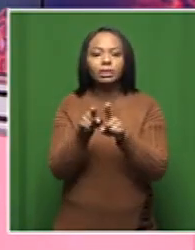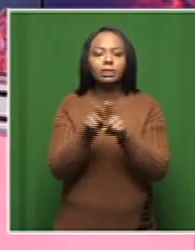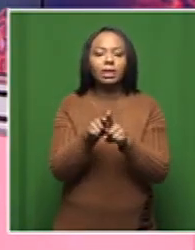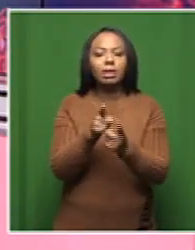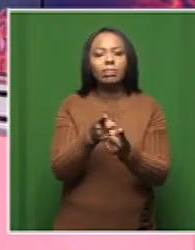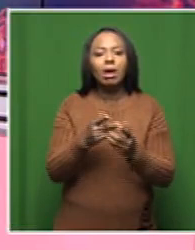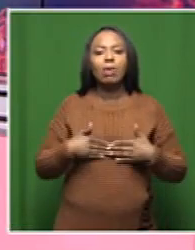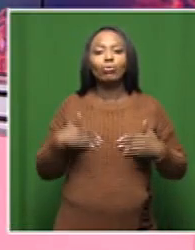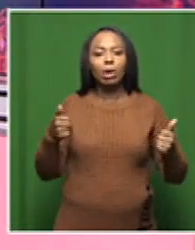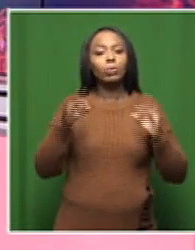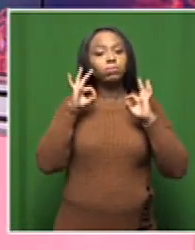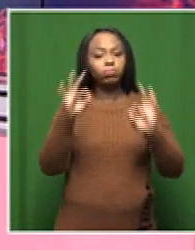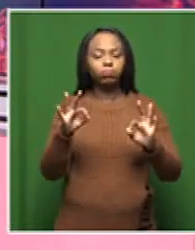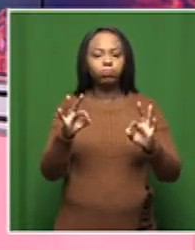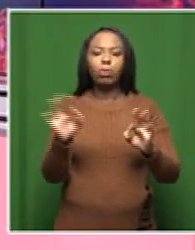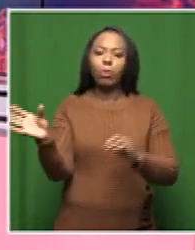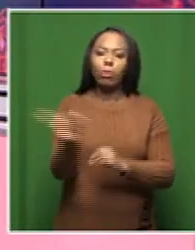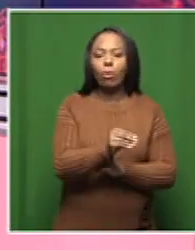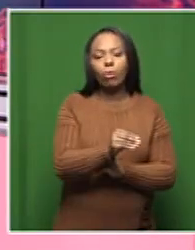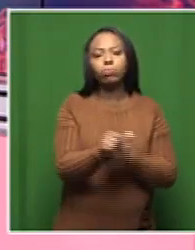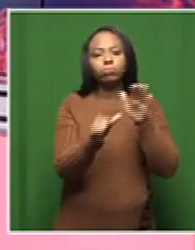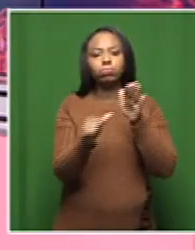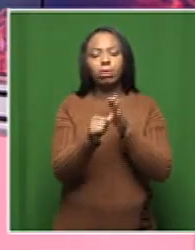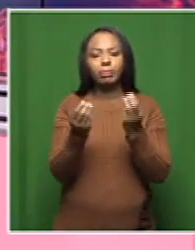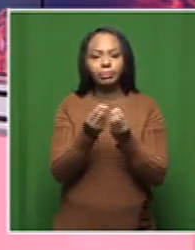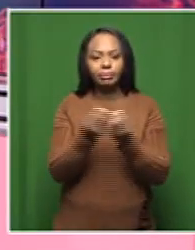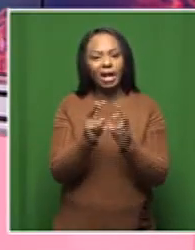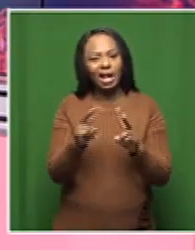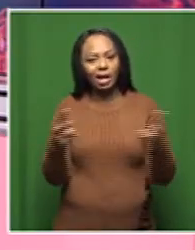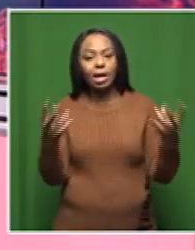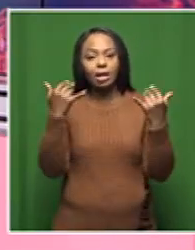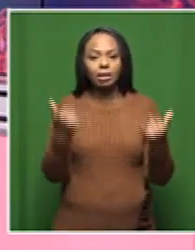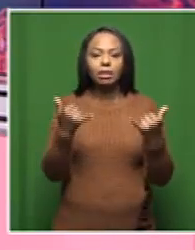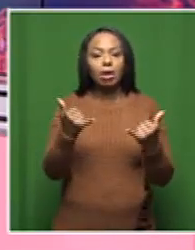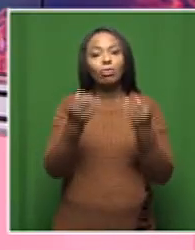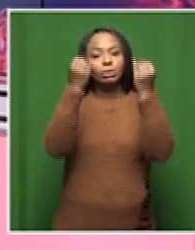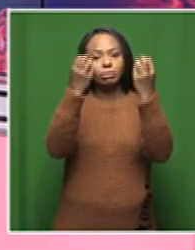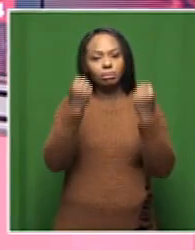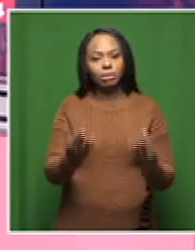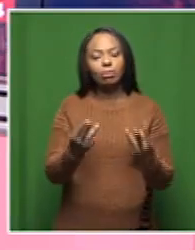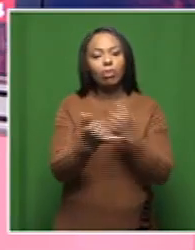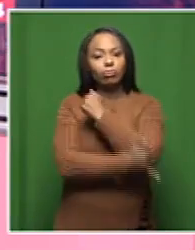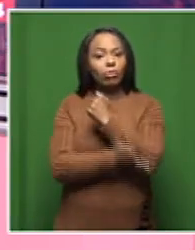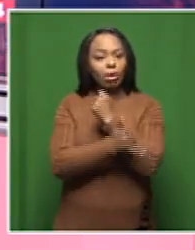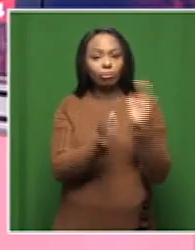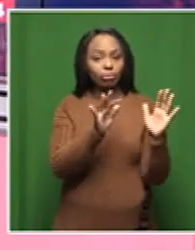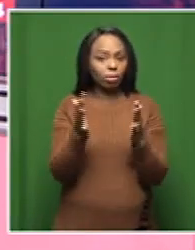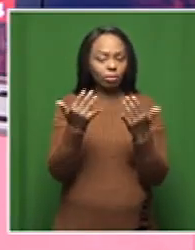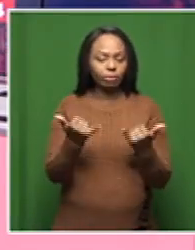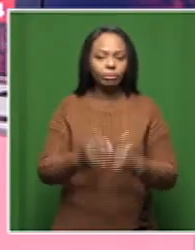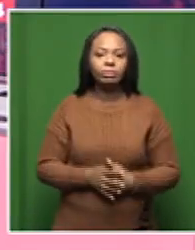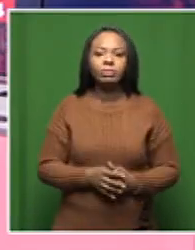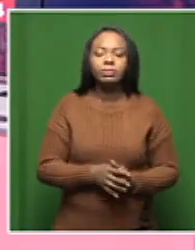of good hygiene in all essential spaces. For now, though, let's take a look at the national COVID-19